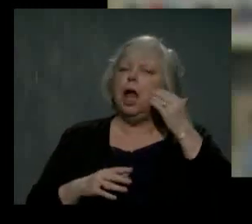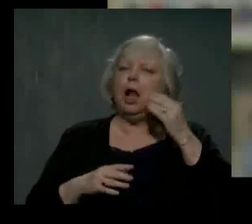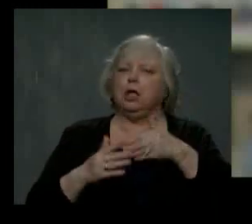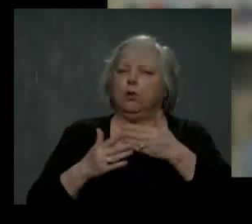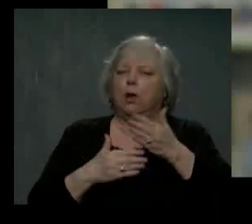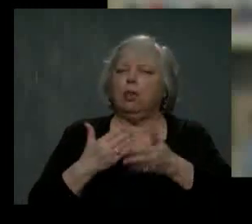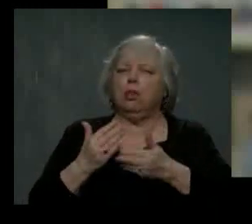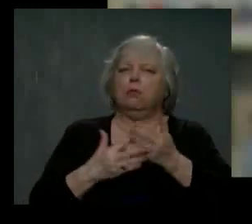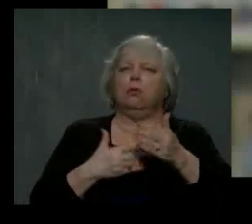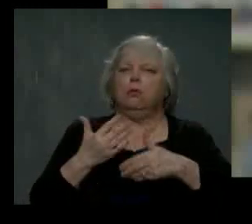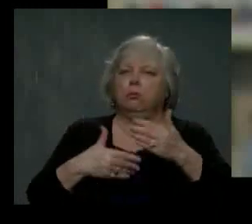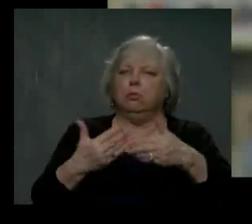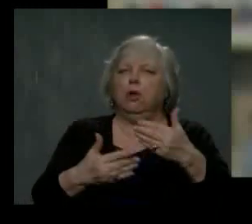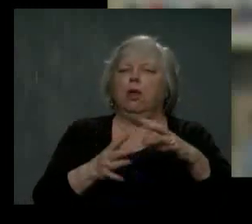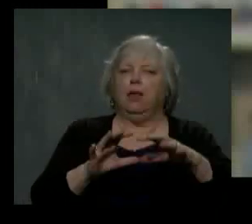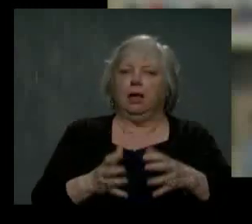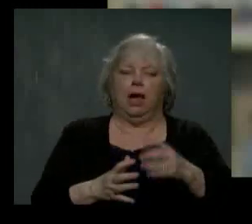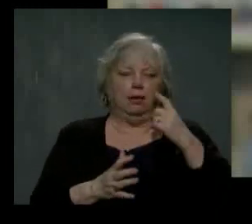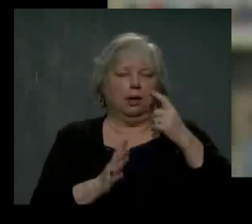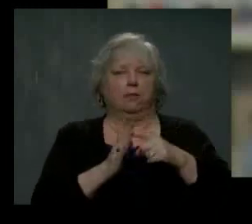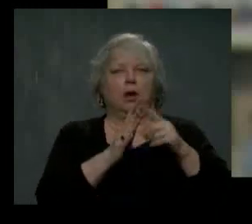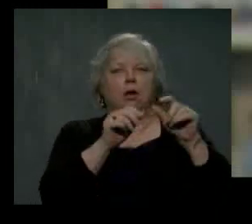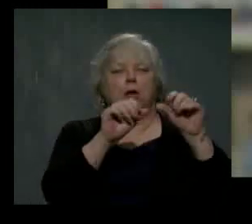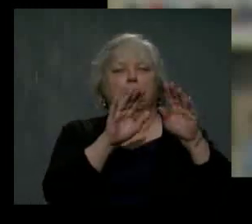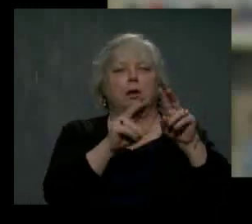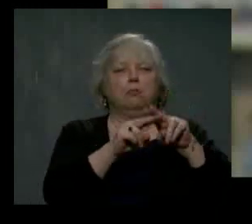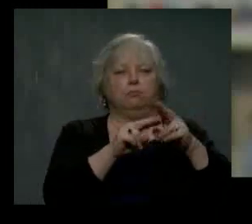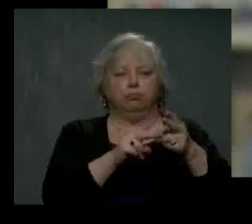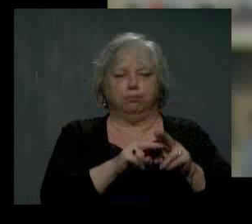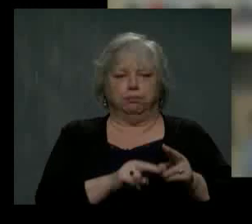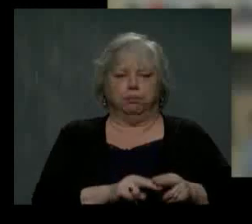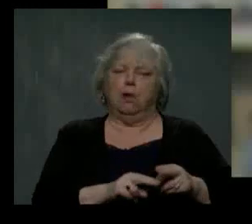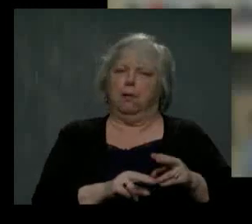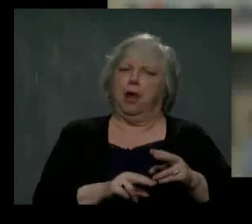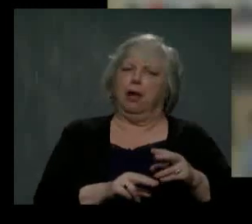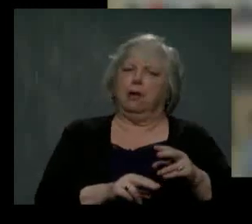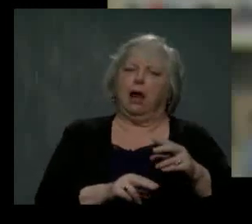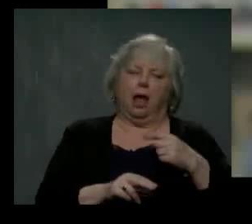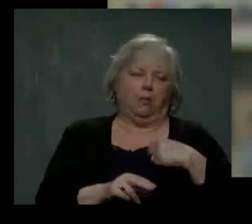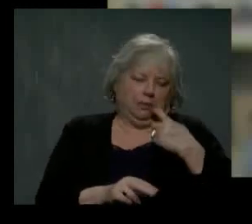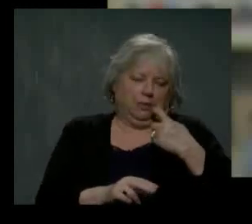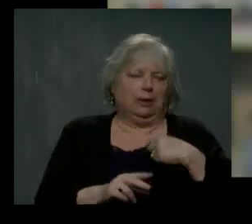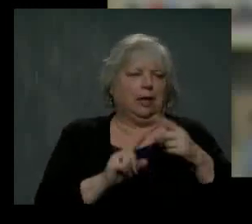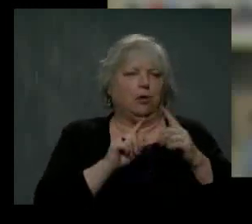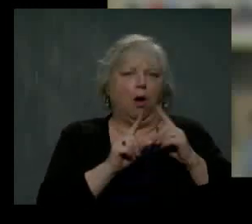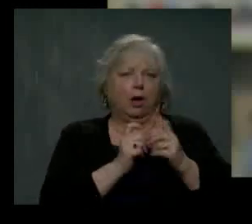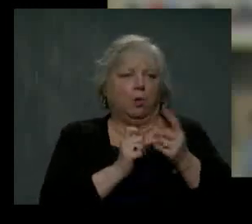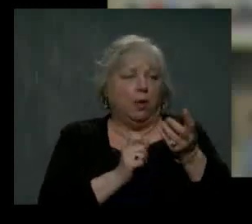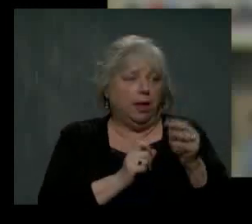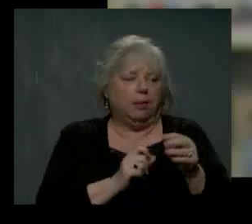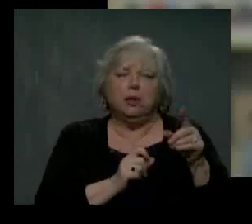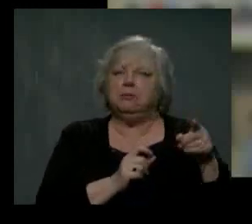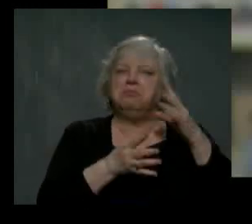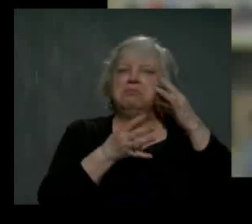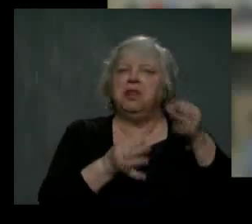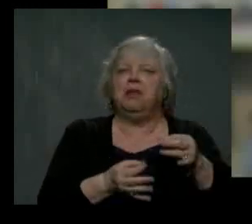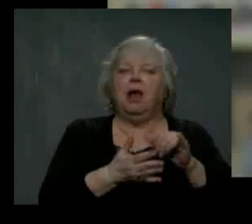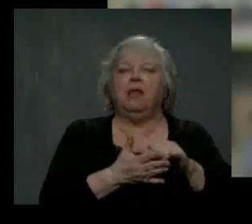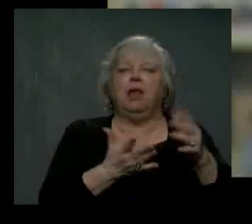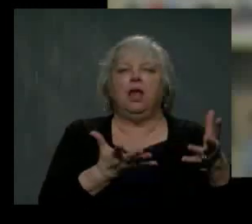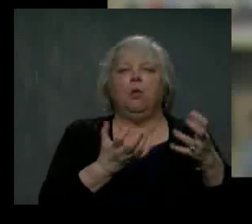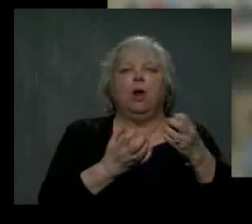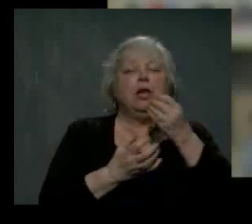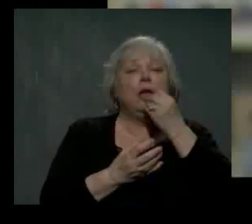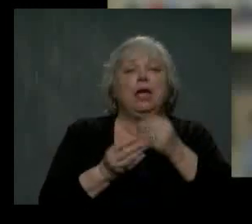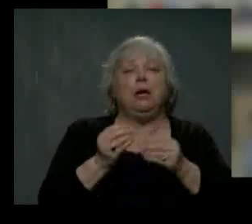the classes, I've noticed the weight loss. And just the other day, I was talking with him about that. And it's that he had decided that he wanted to